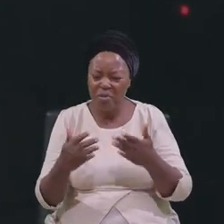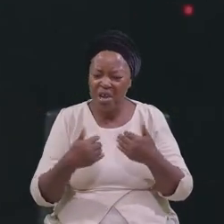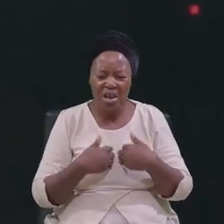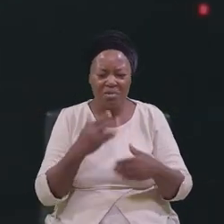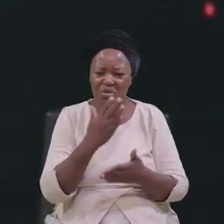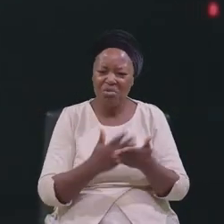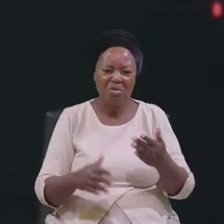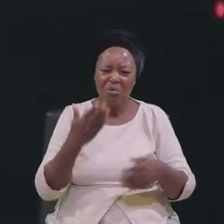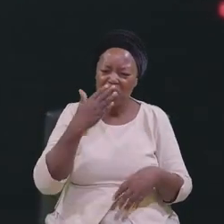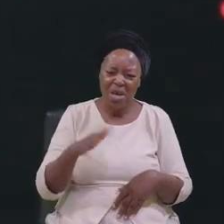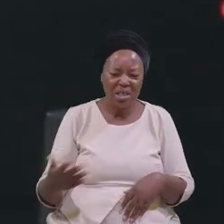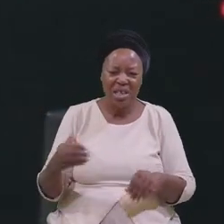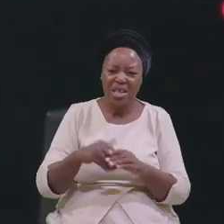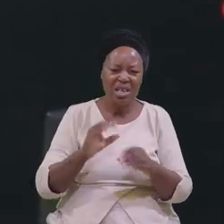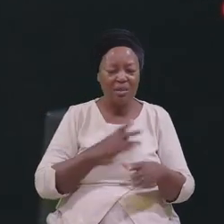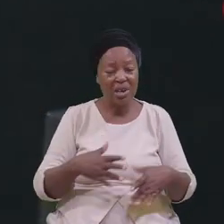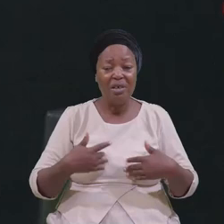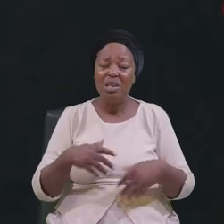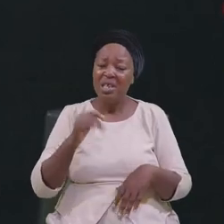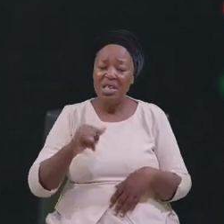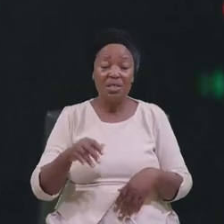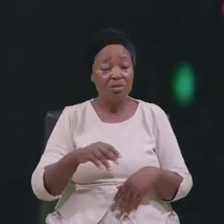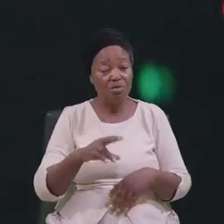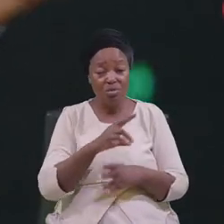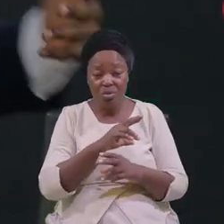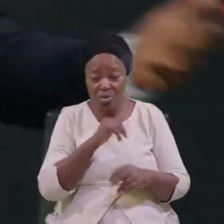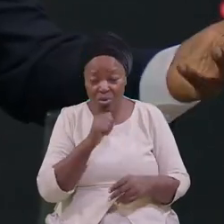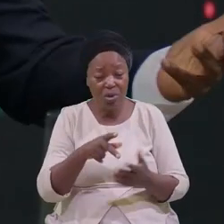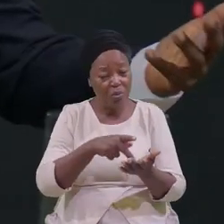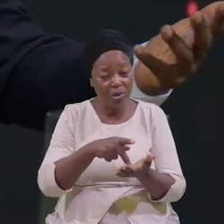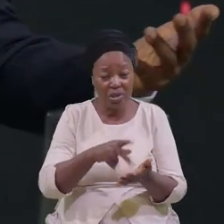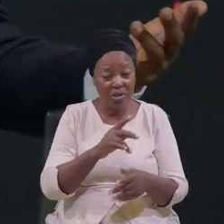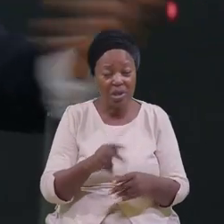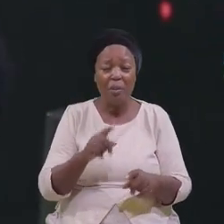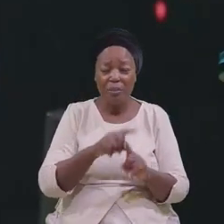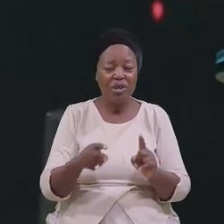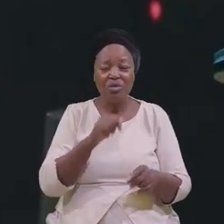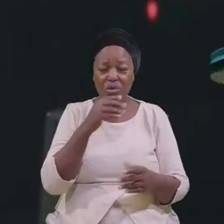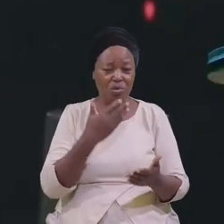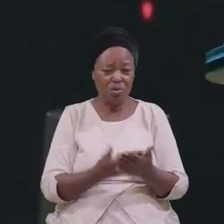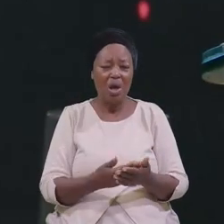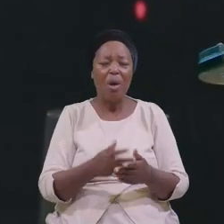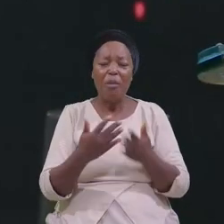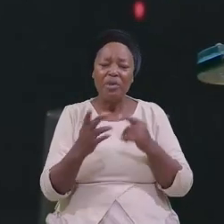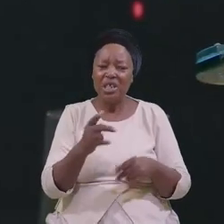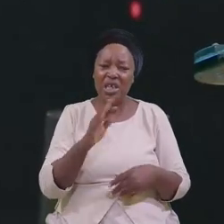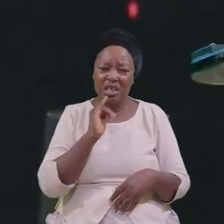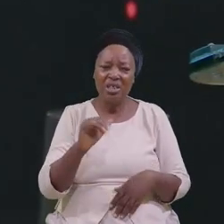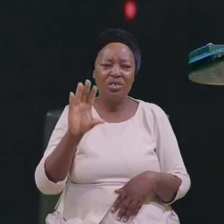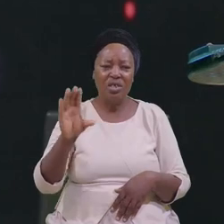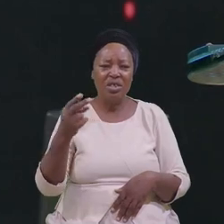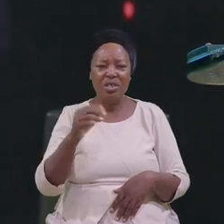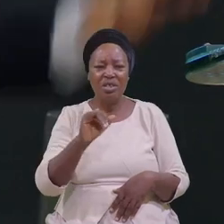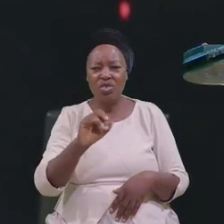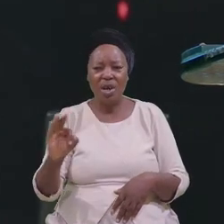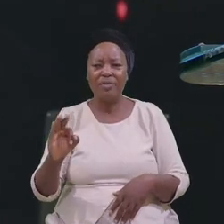poisonous, but not edible, not nutritious. Maybe there is chaff. It is not evil,